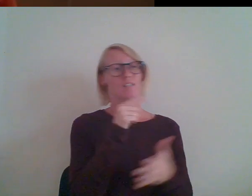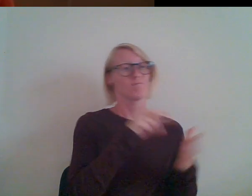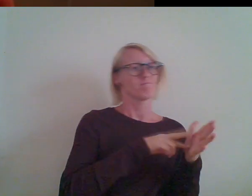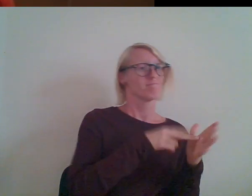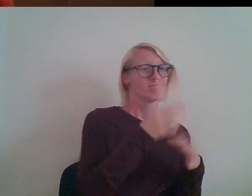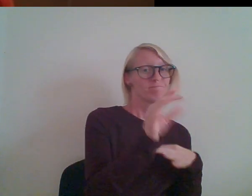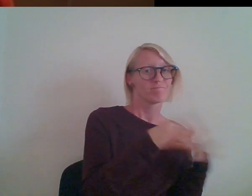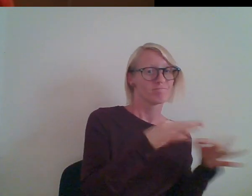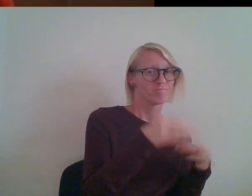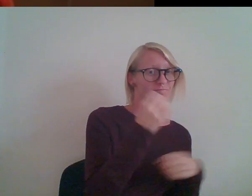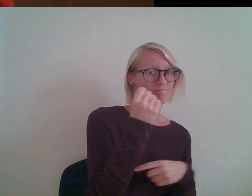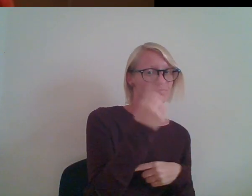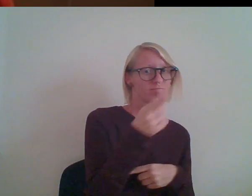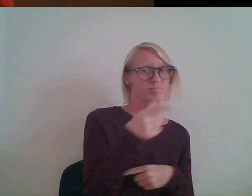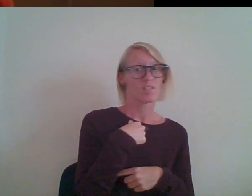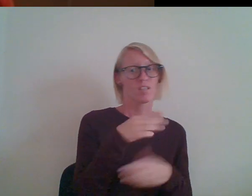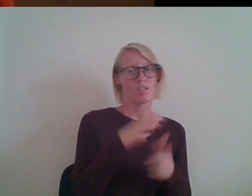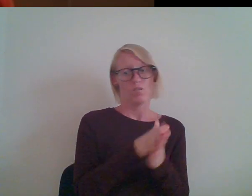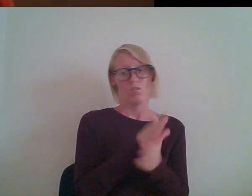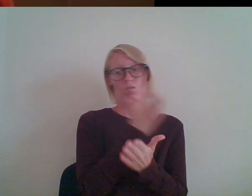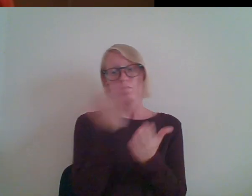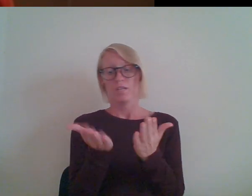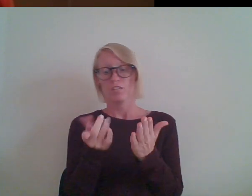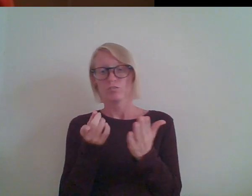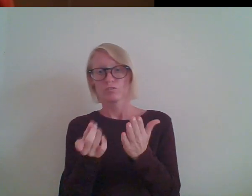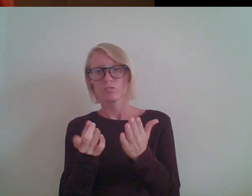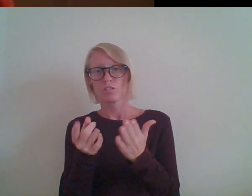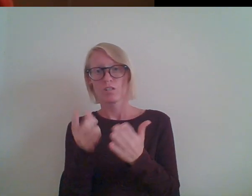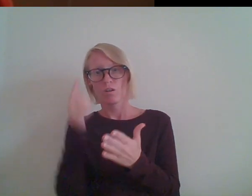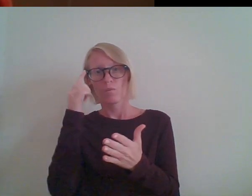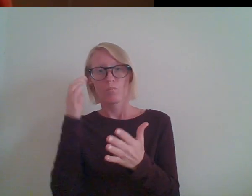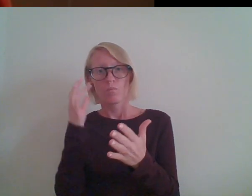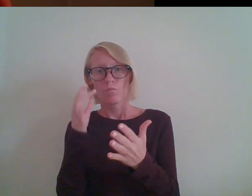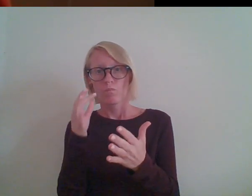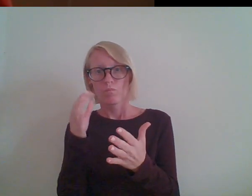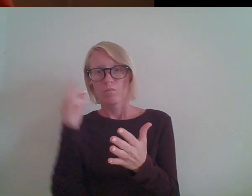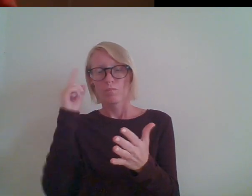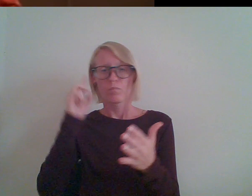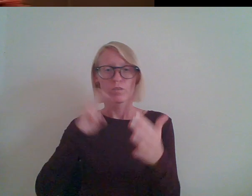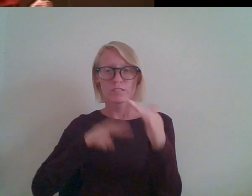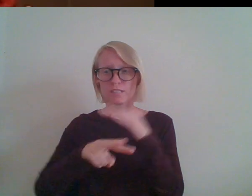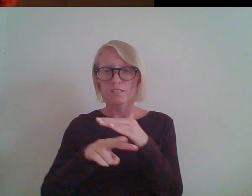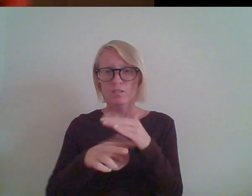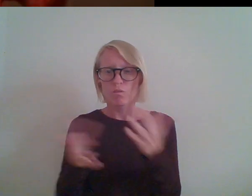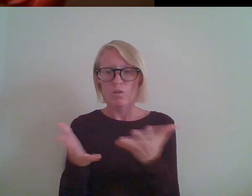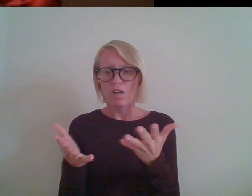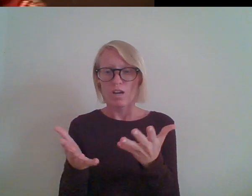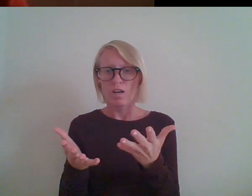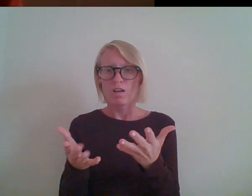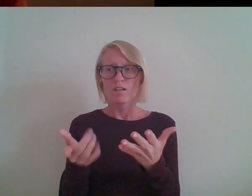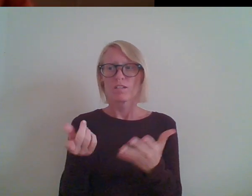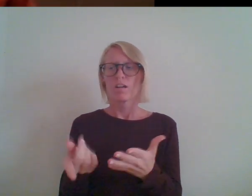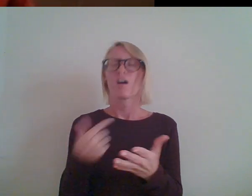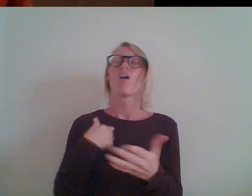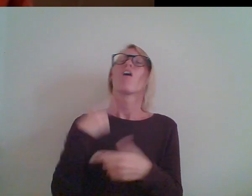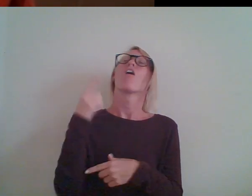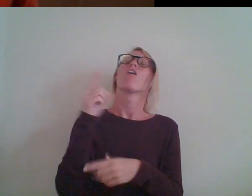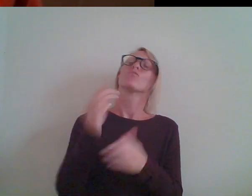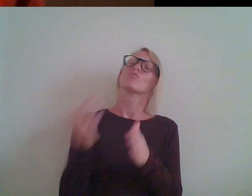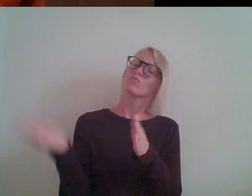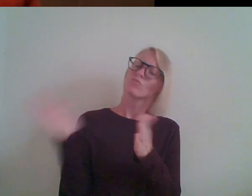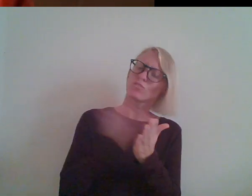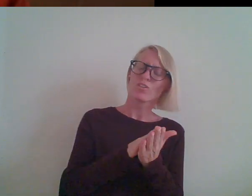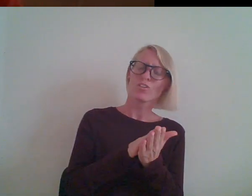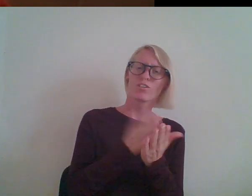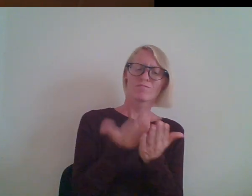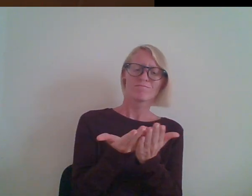turn to the next page, predict what's on it. There's no way you're going to be right. But as soon as you turn, you go, oh, I remember that. No, you